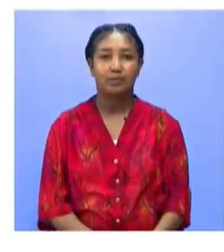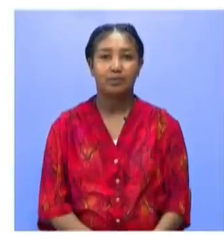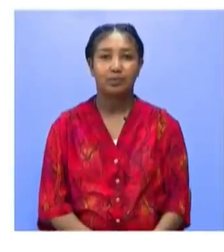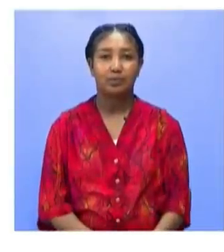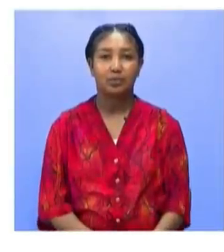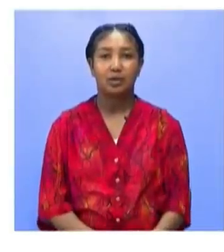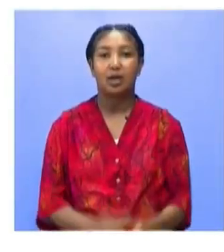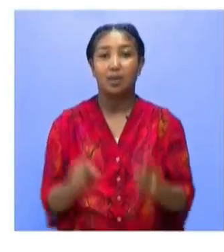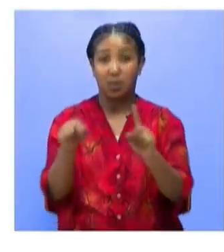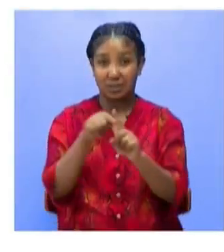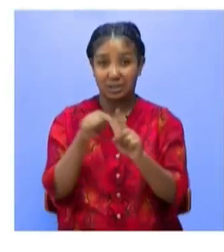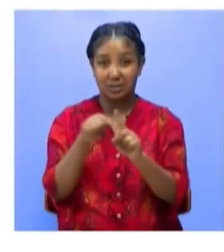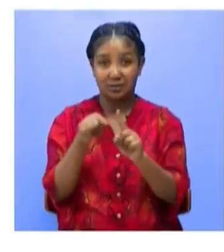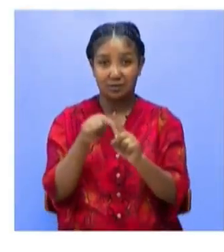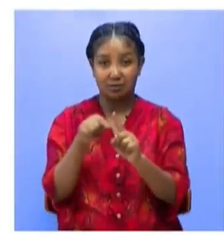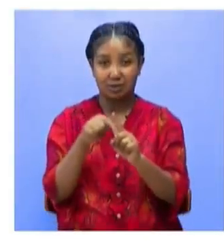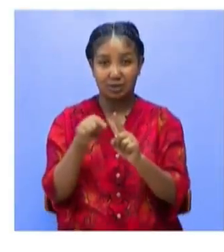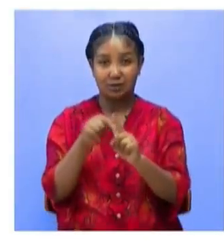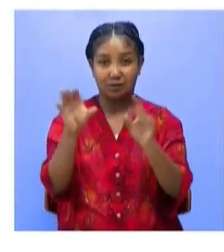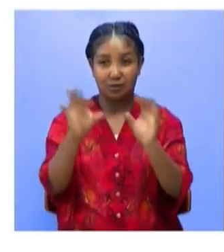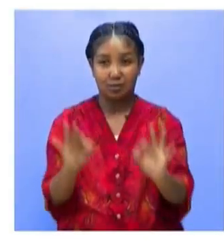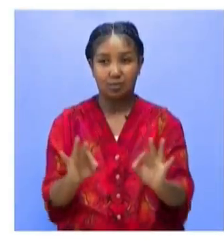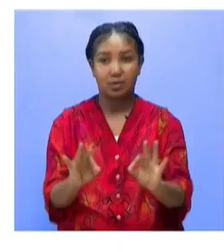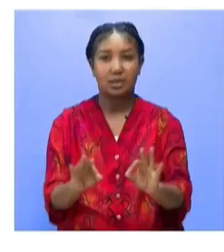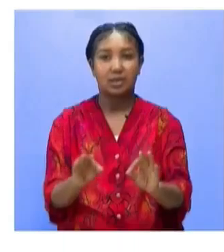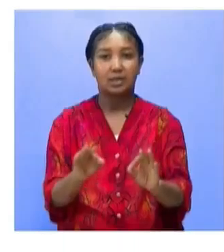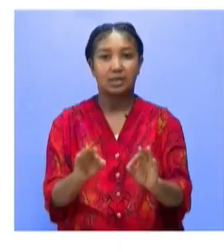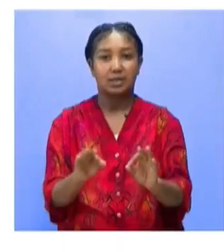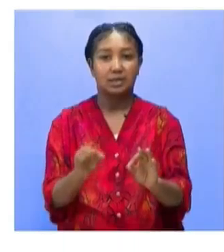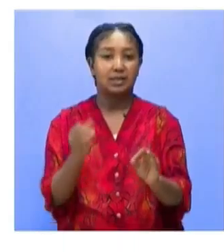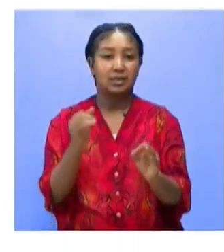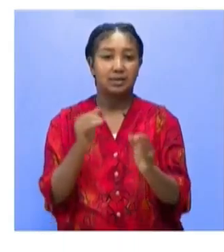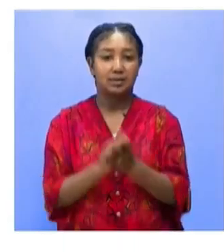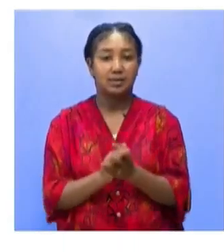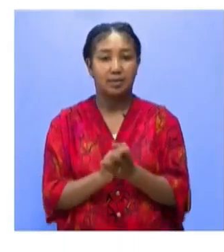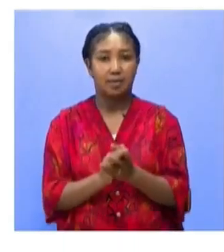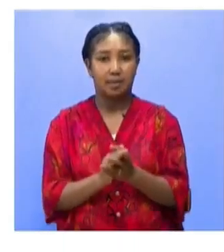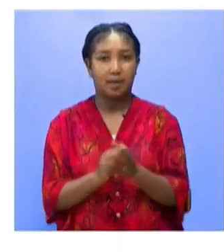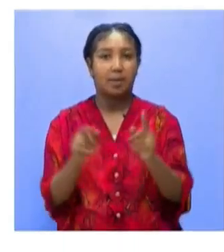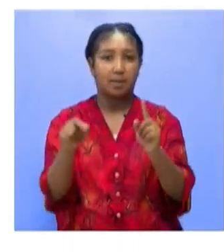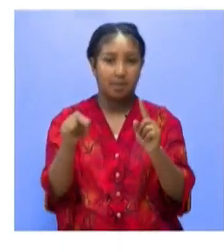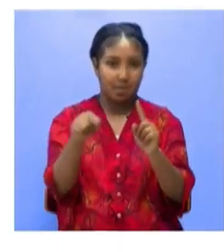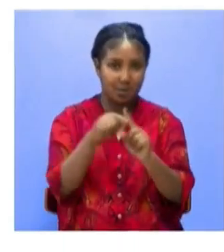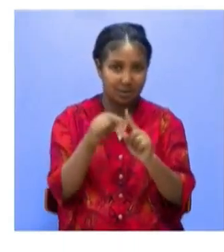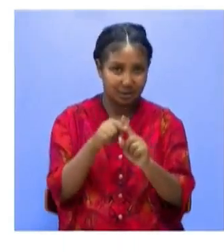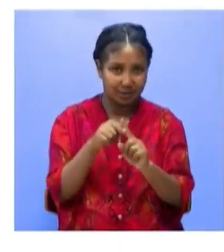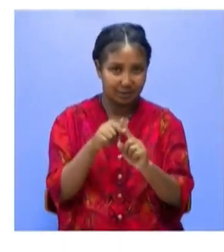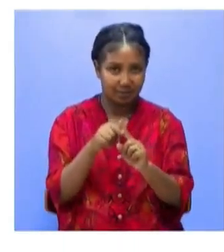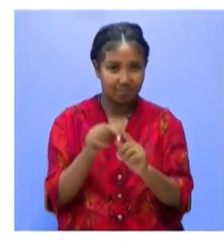In positive form. In positive.